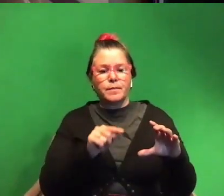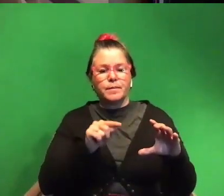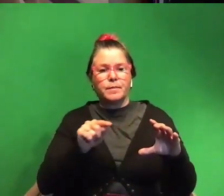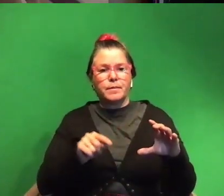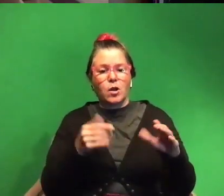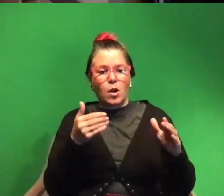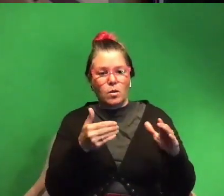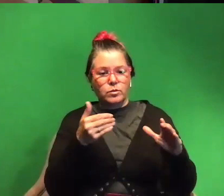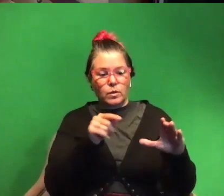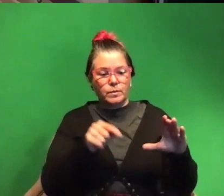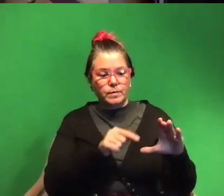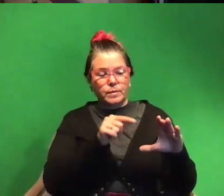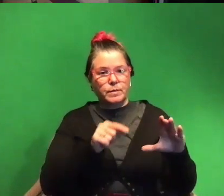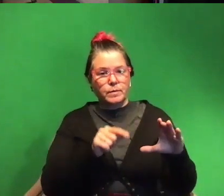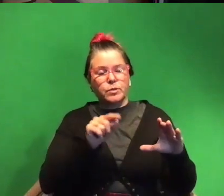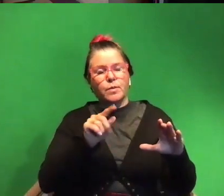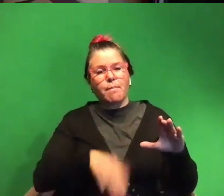get closer to the seafloor.